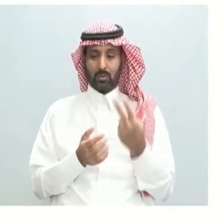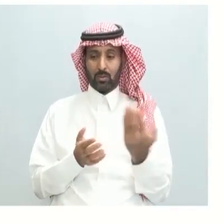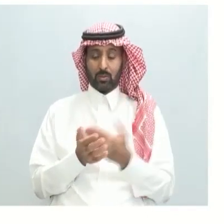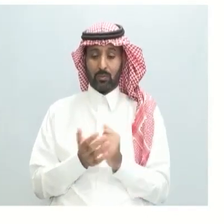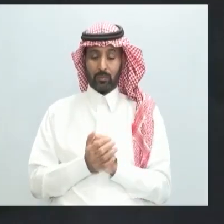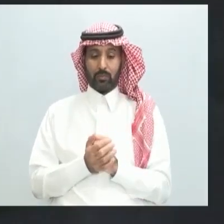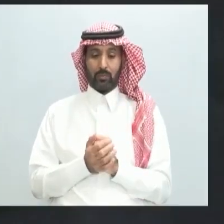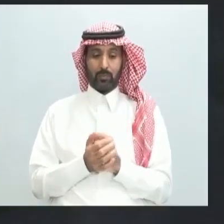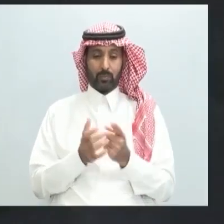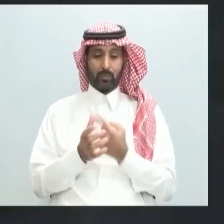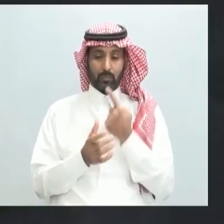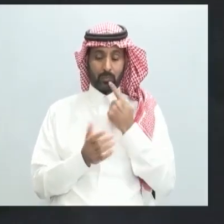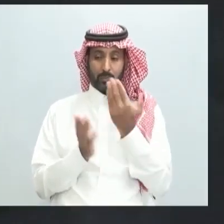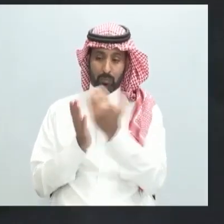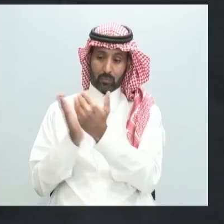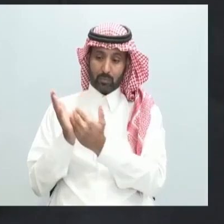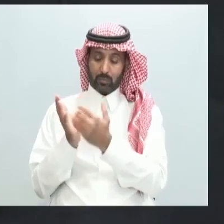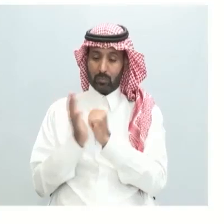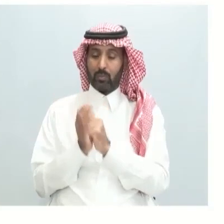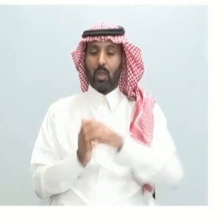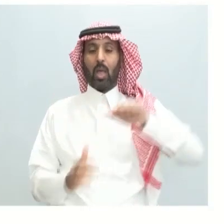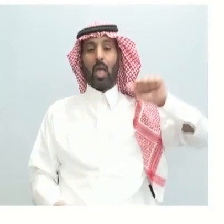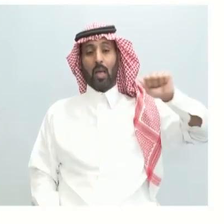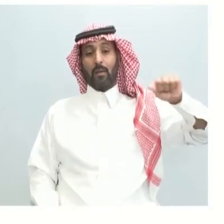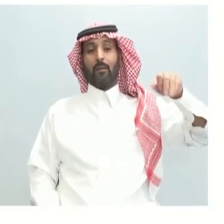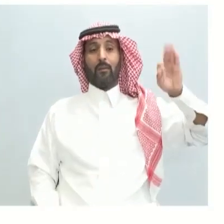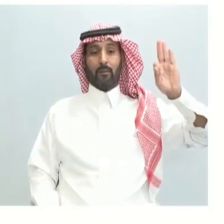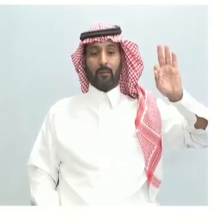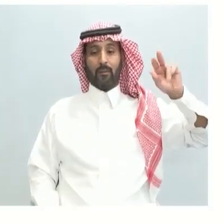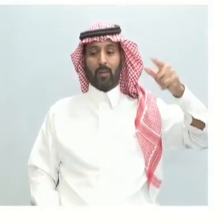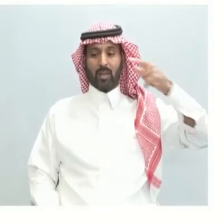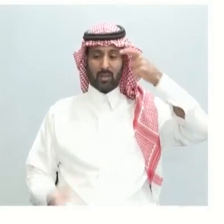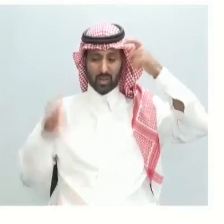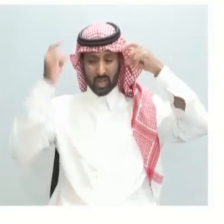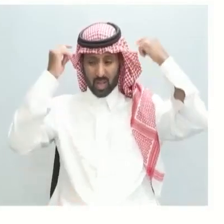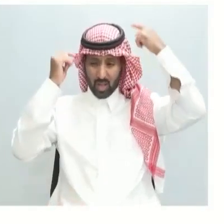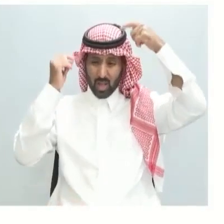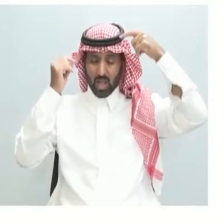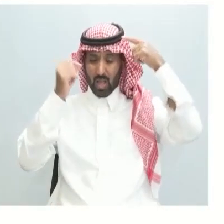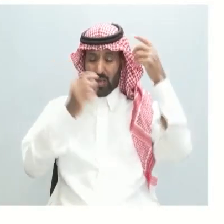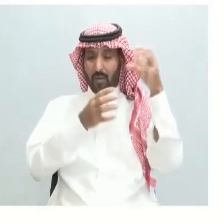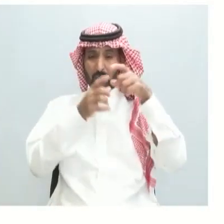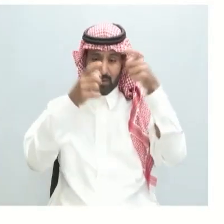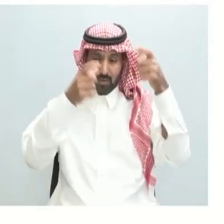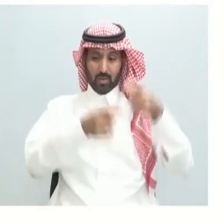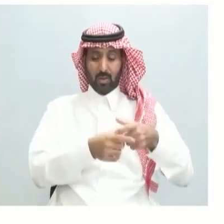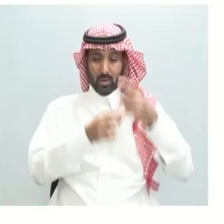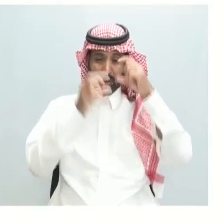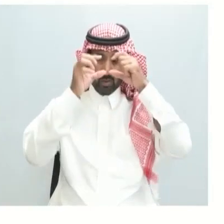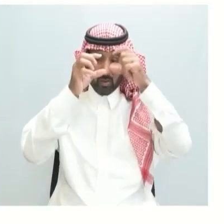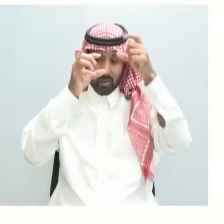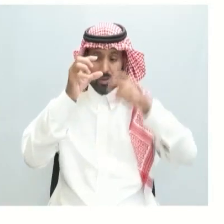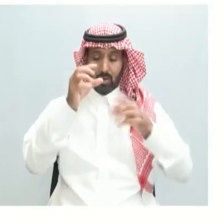is the first article in Afghanistan talking about the minaret of Jam. The second one in